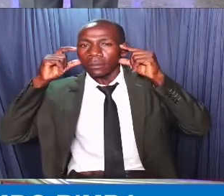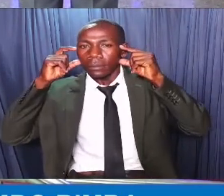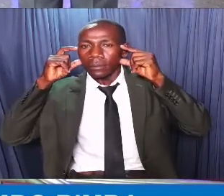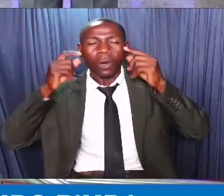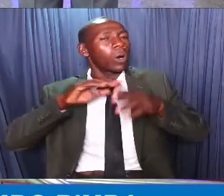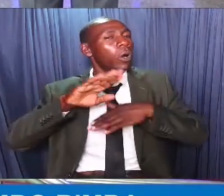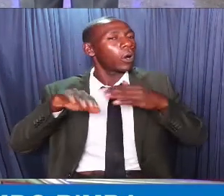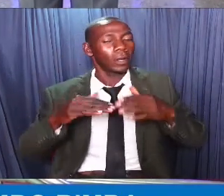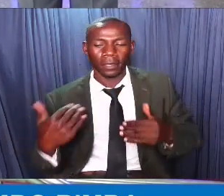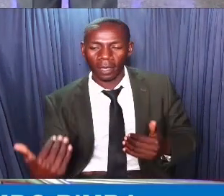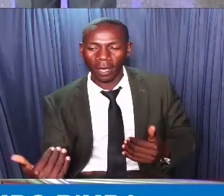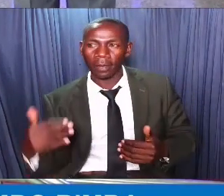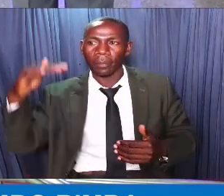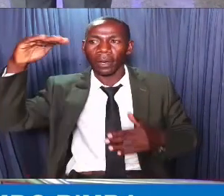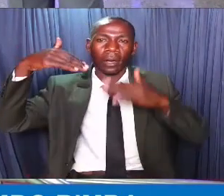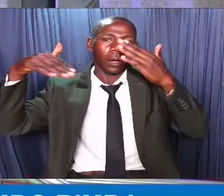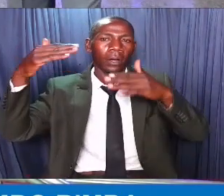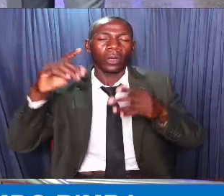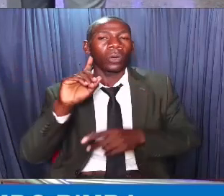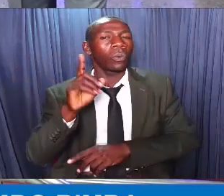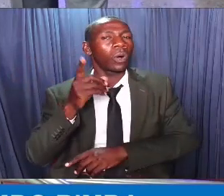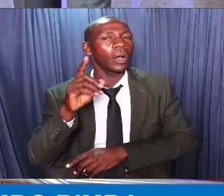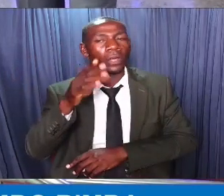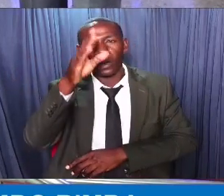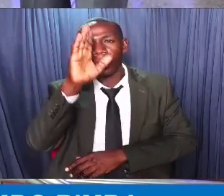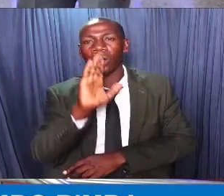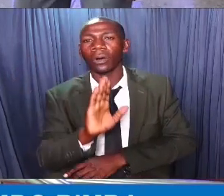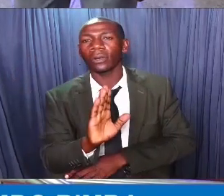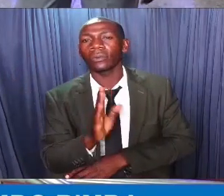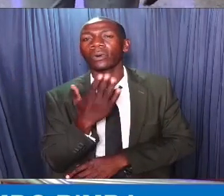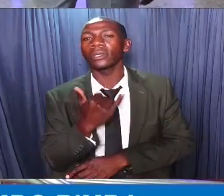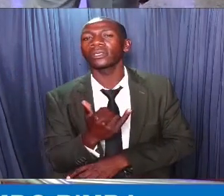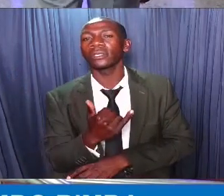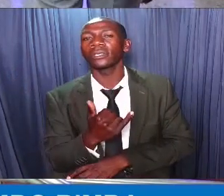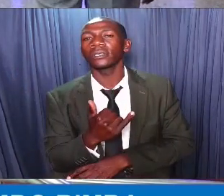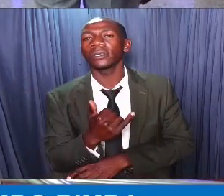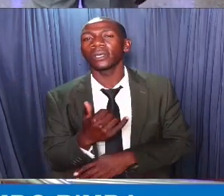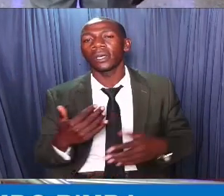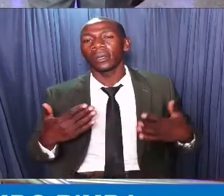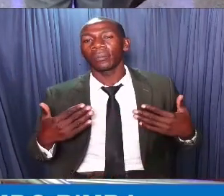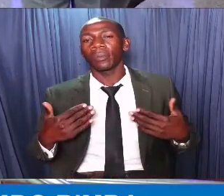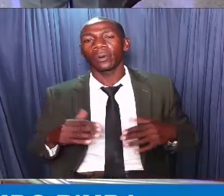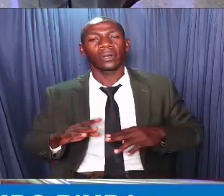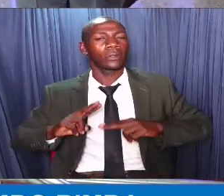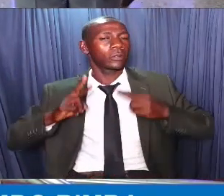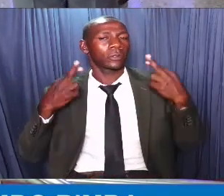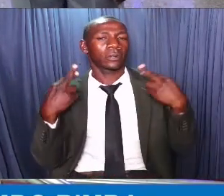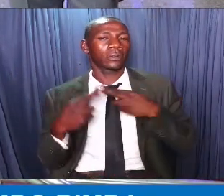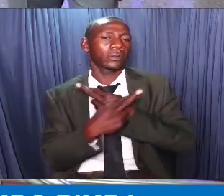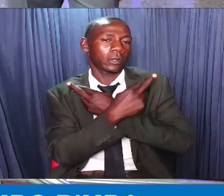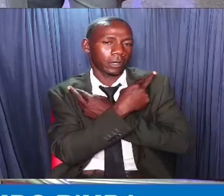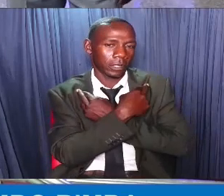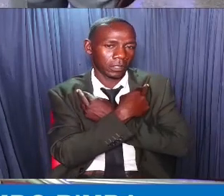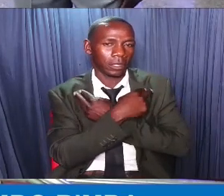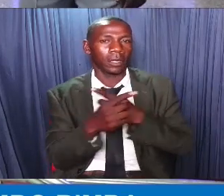mkubwa. Not young or old, you are the first mask. Nionye Mungu angaa. That was a warning at least God. Watu angaa wapumzike dhambi. People at least to rest from